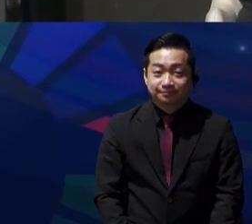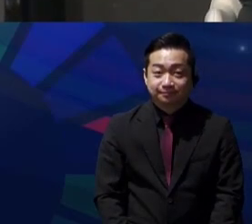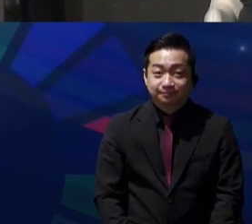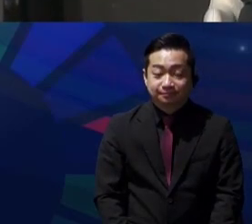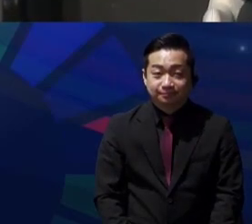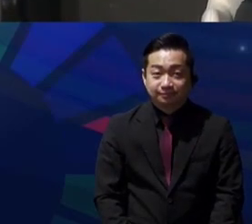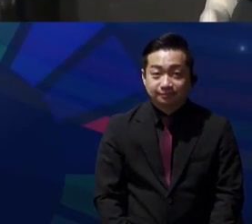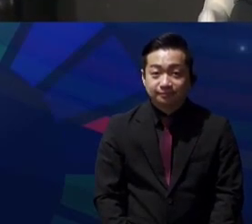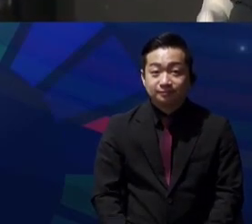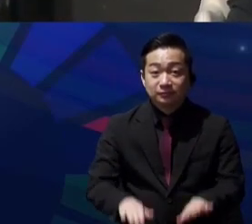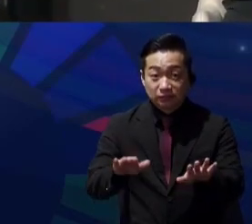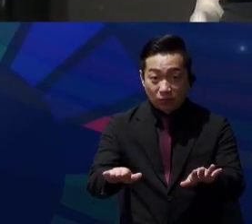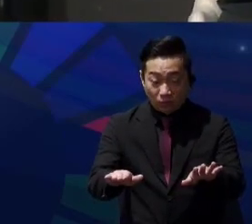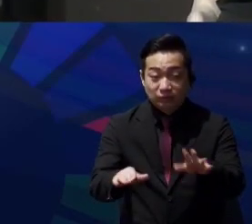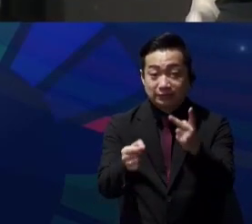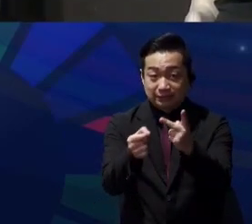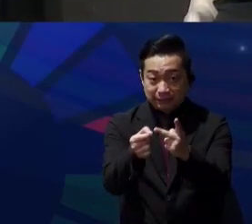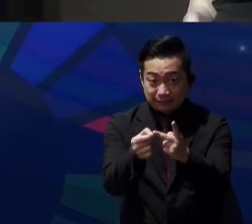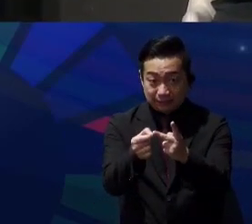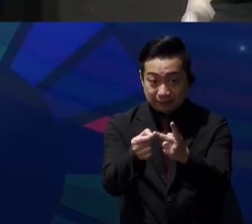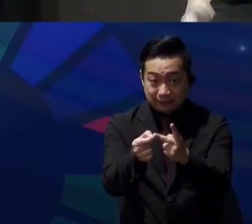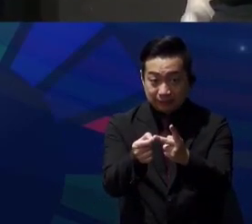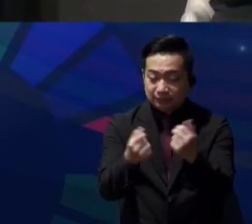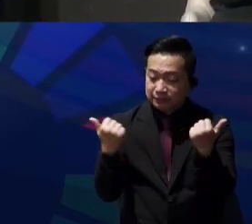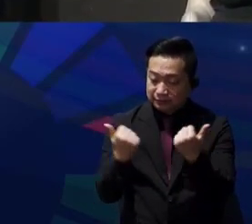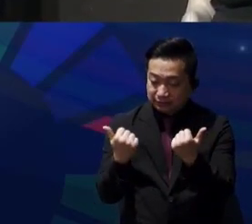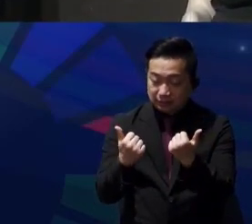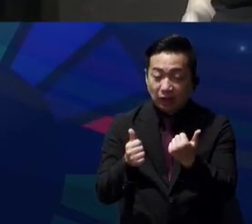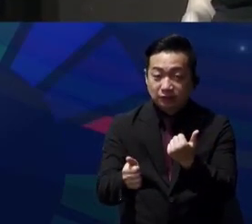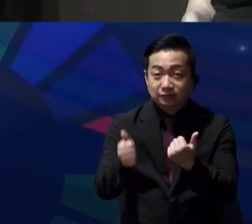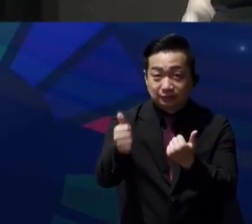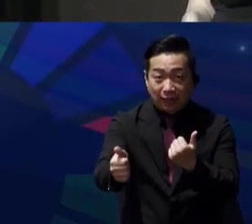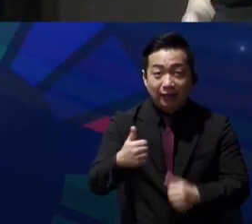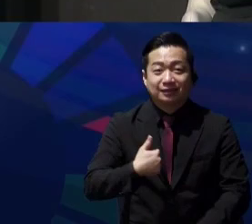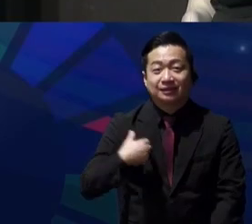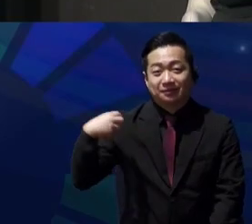session. I would like to